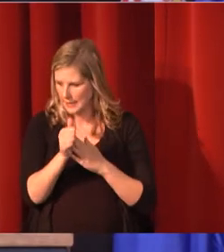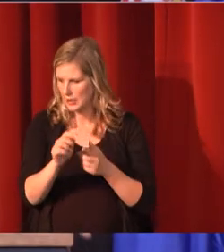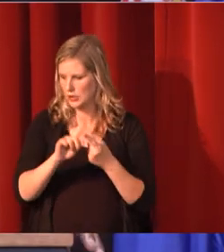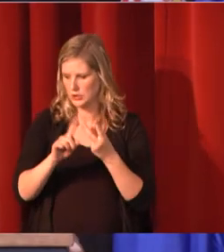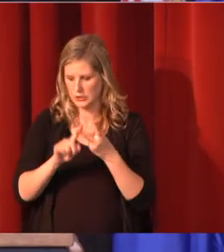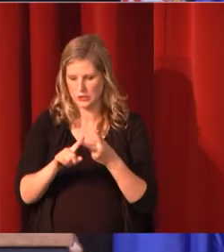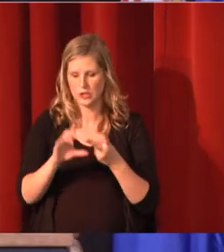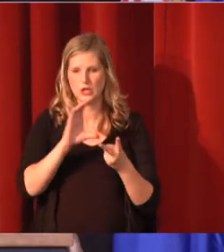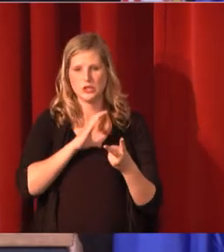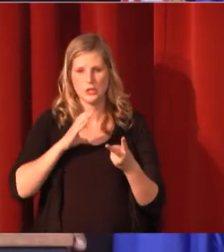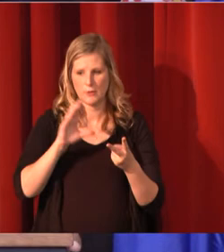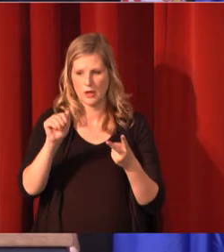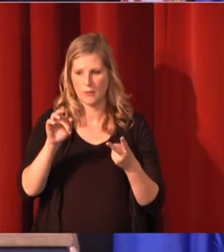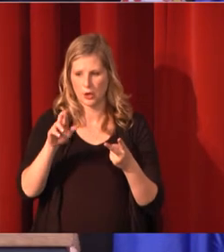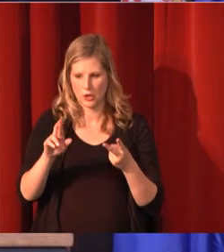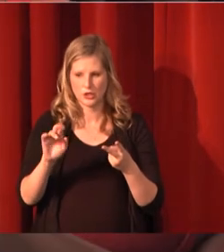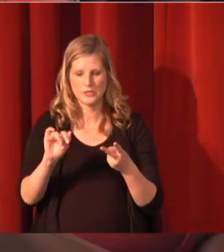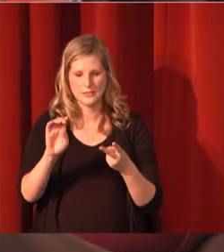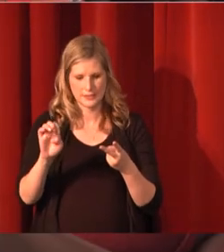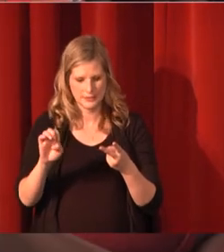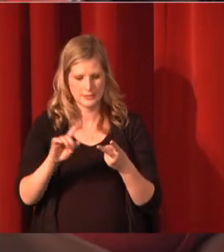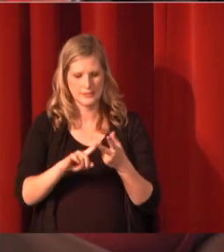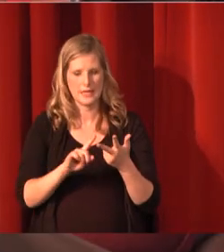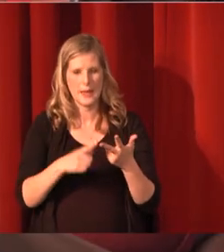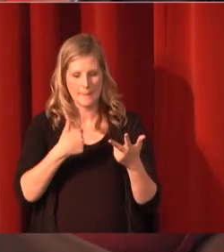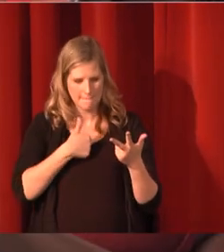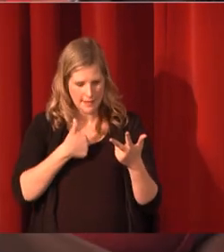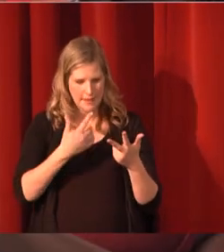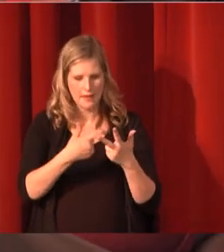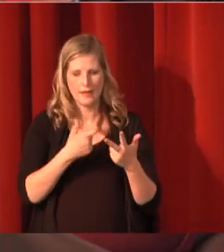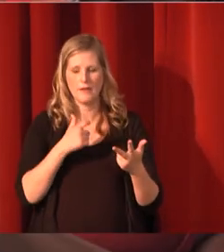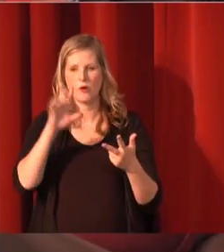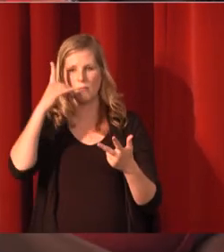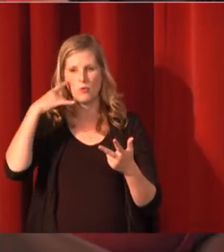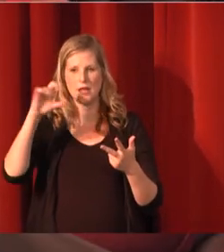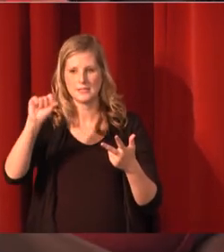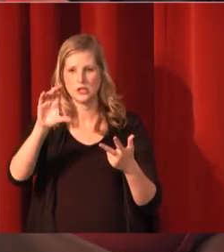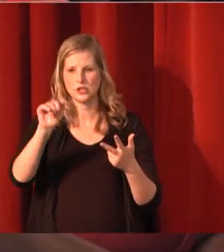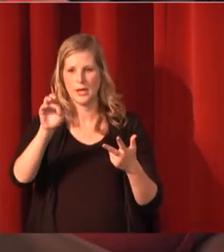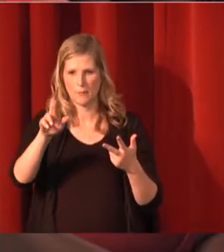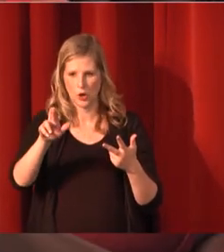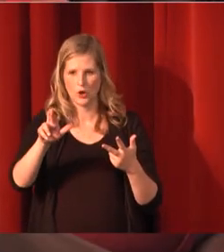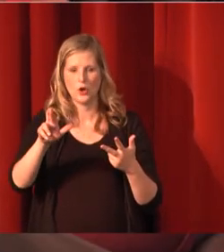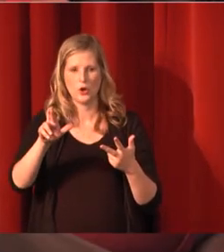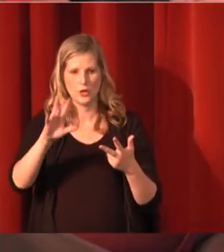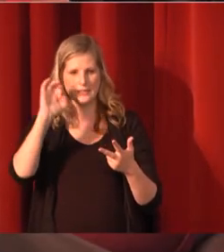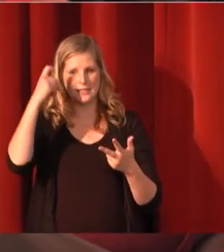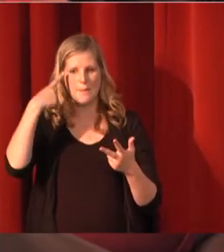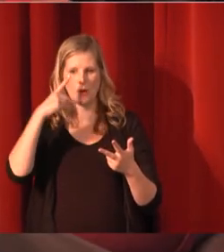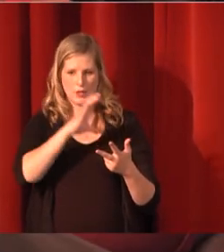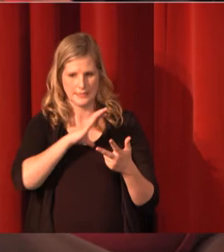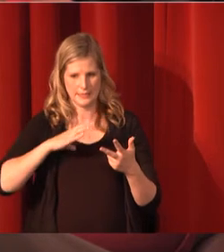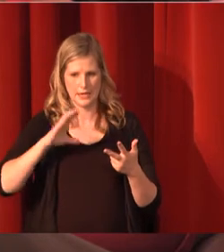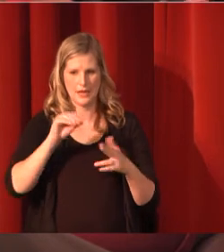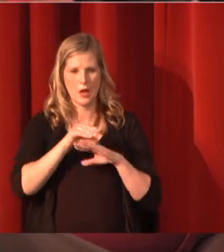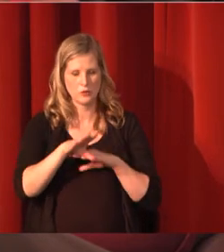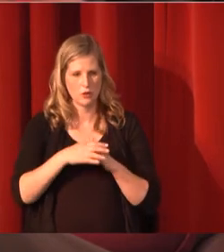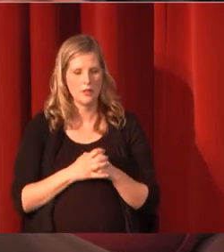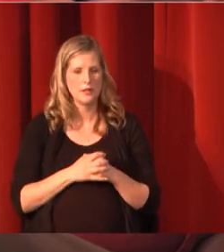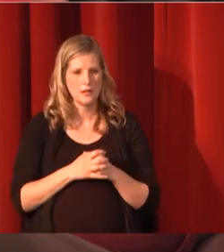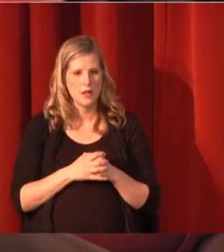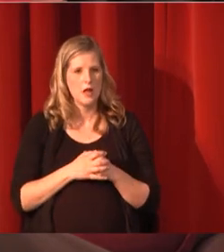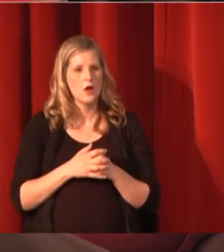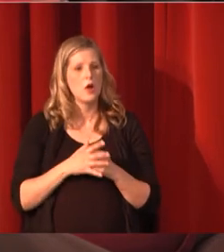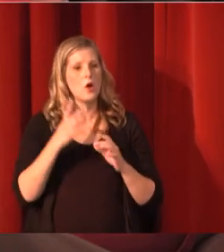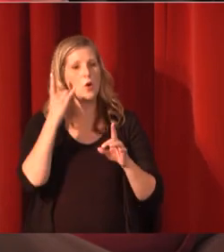Chamber of Commerce presidents and from me and from the president of our Chamber of Arts st. Paul City Council and one